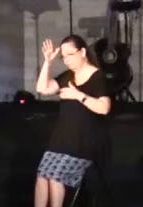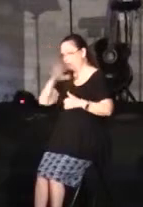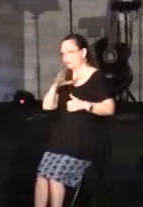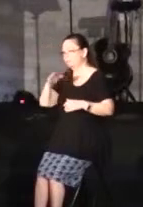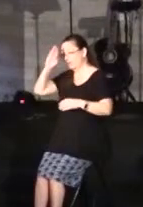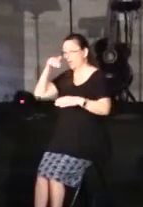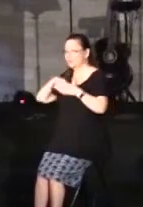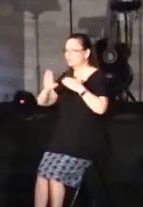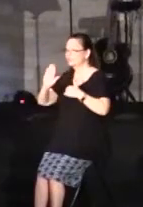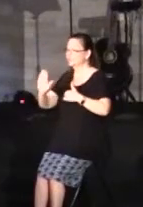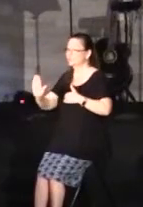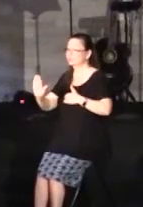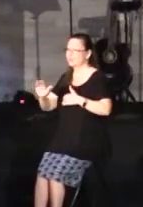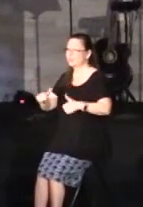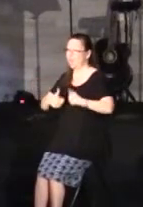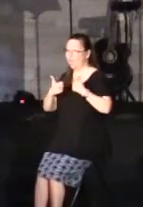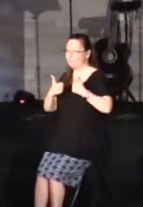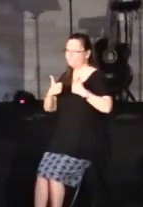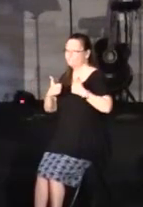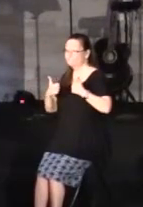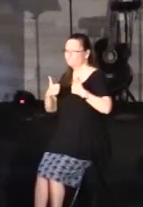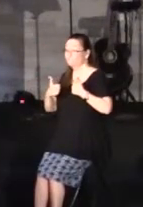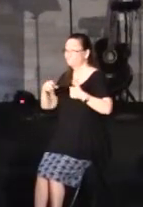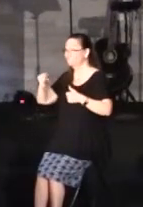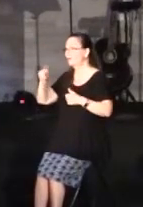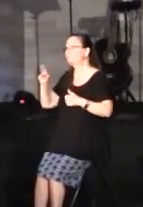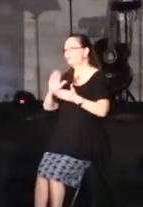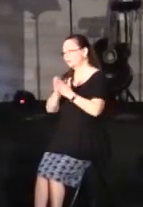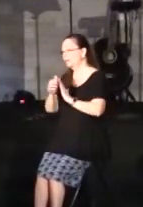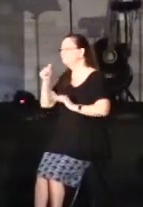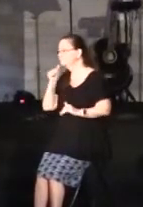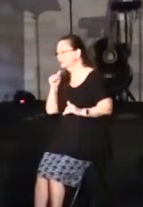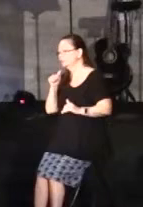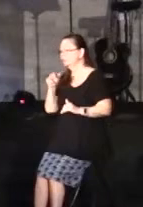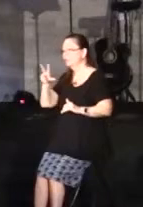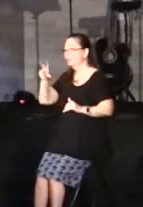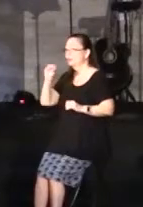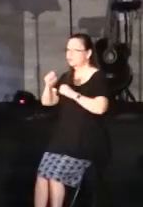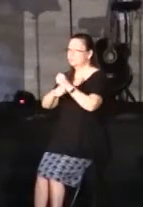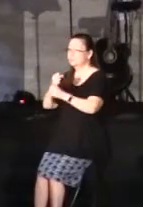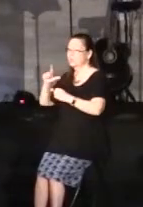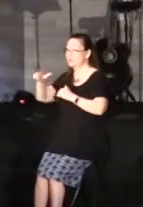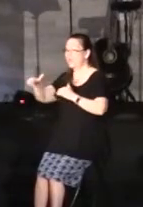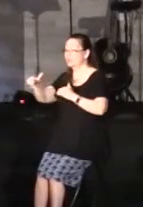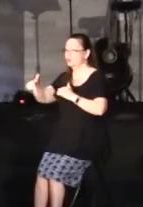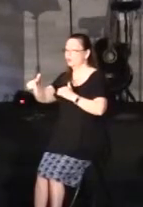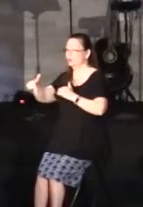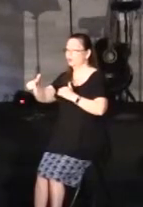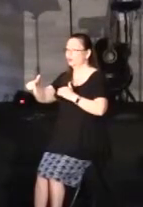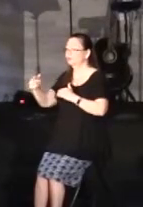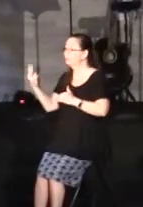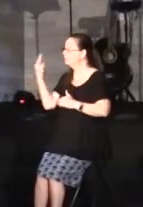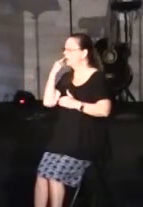life, and like I said, a lot of you know this story, when God intervened in his life, Paul was very patient. And about 30 years after Paul became a Christian, he